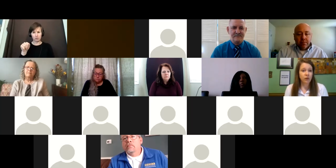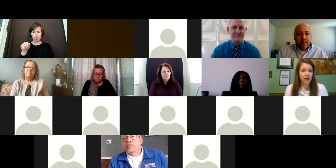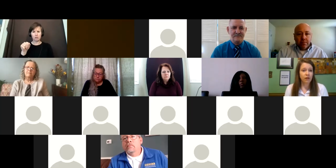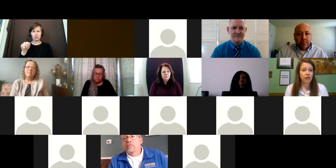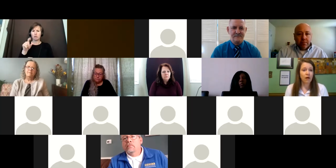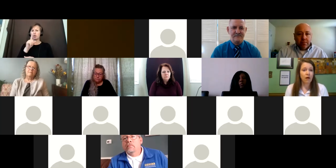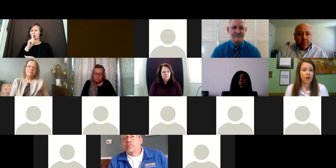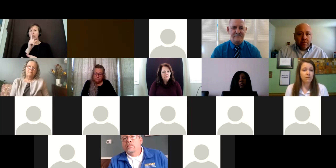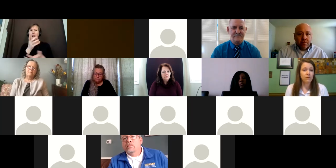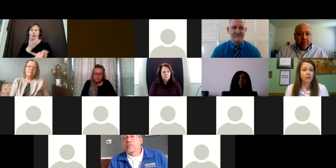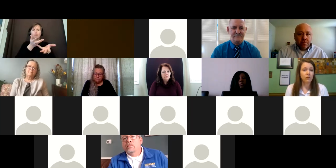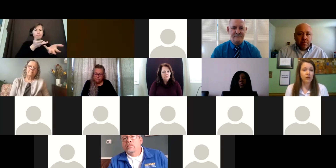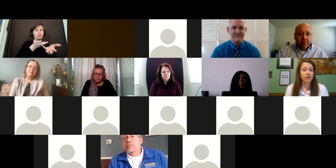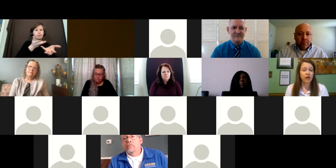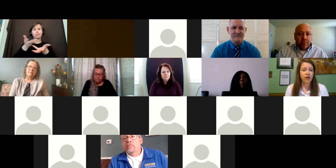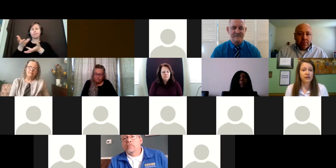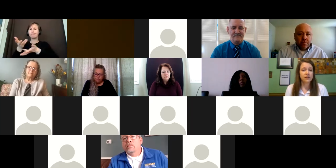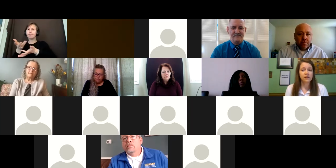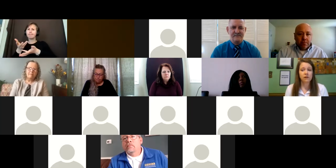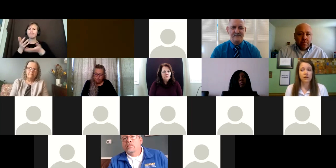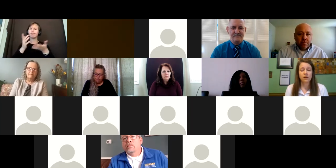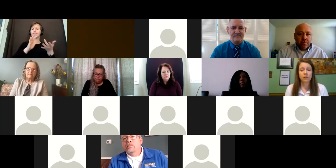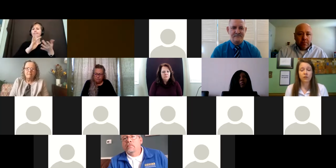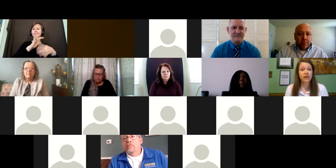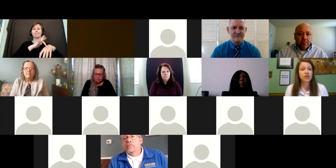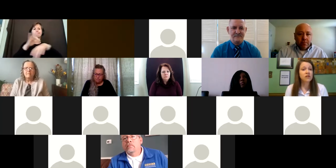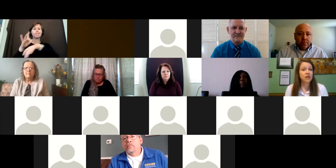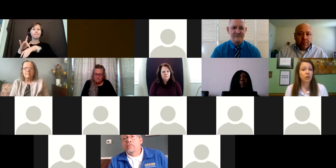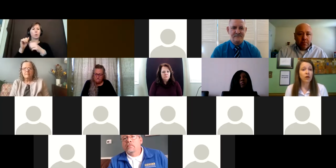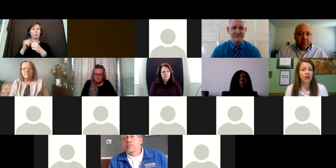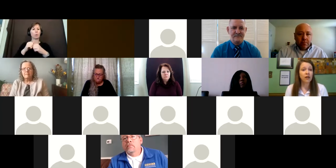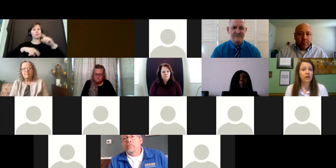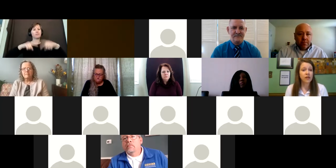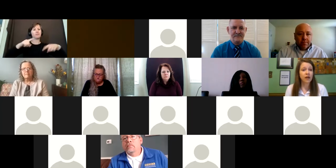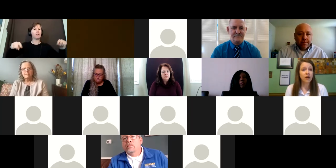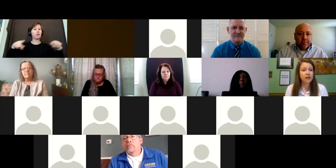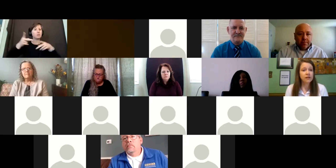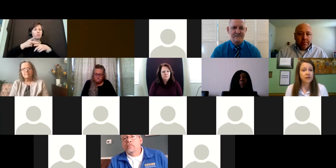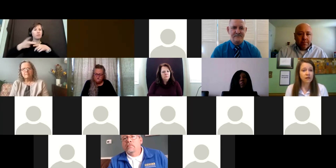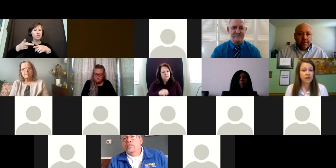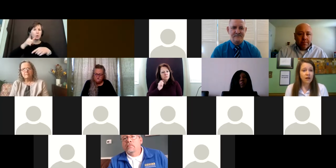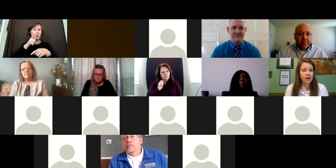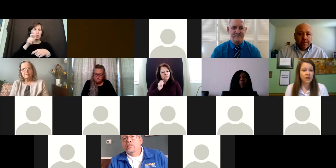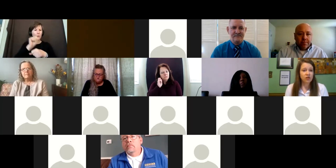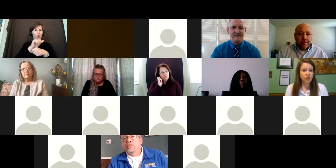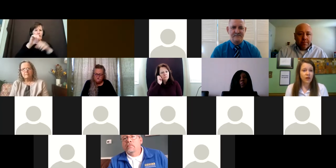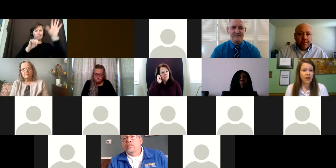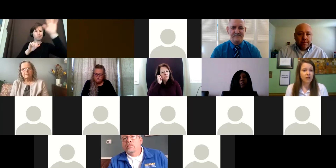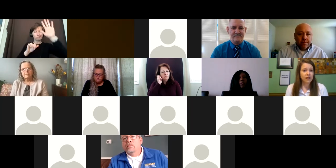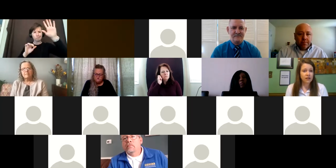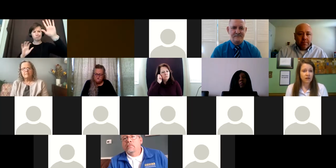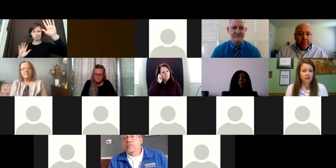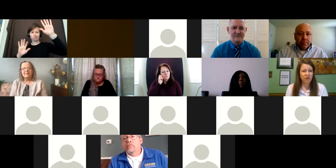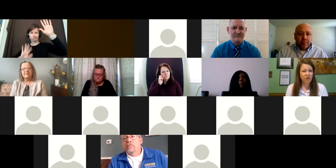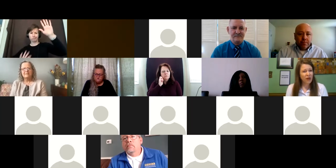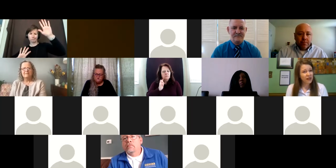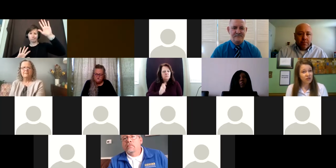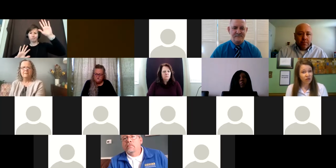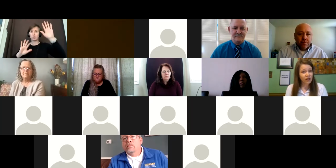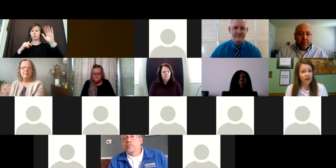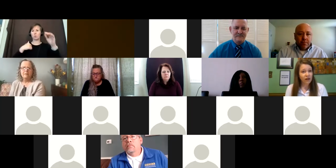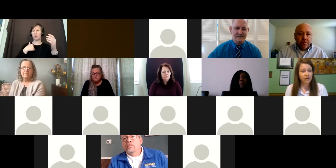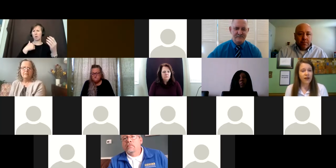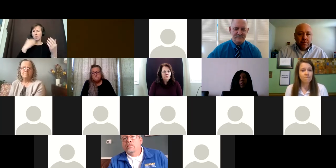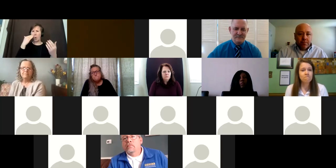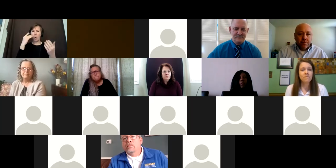base with the various professionals that are working in those areas to make sure that we have an idea of what things